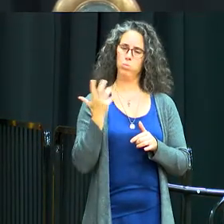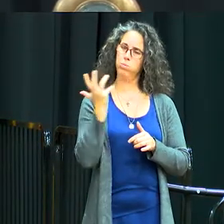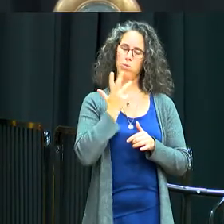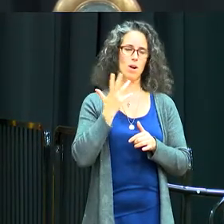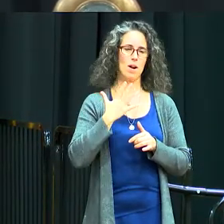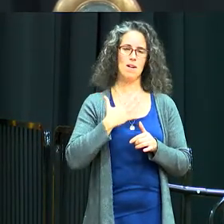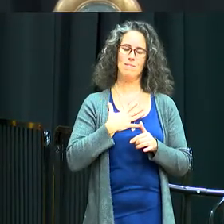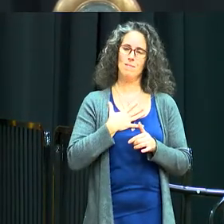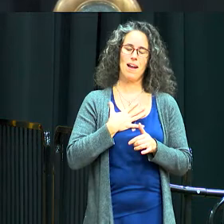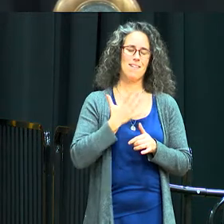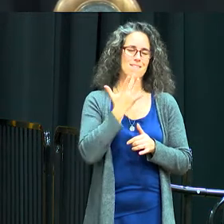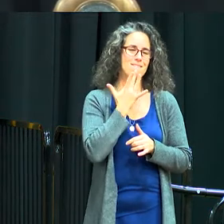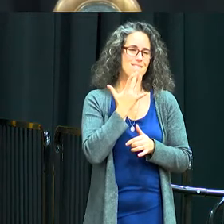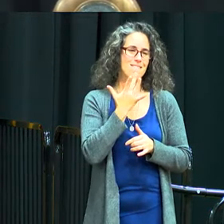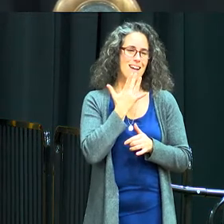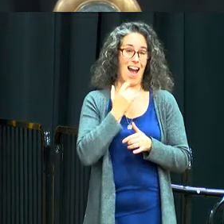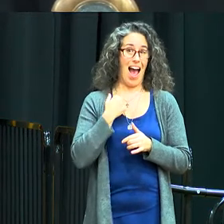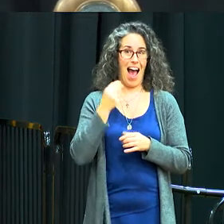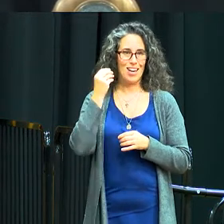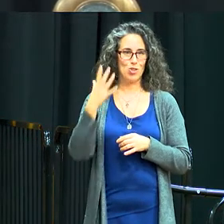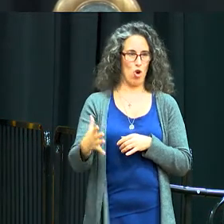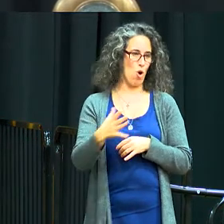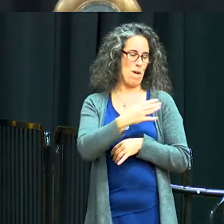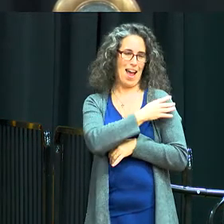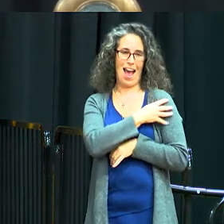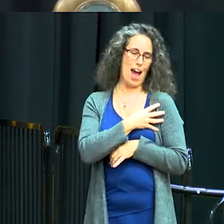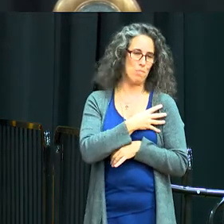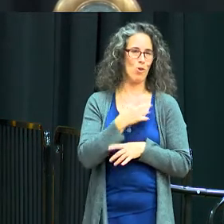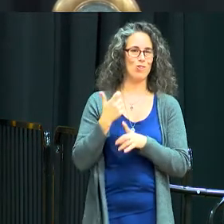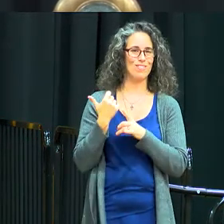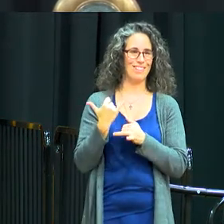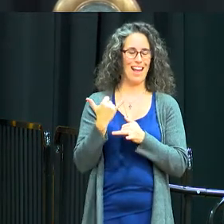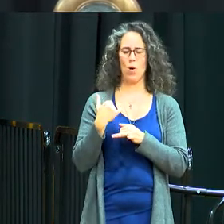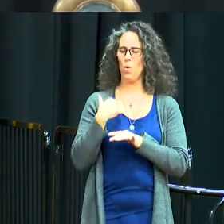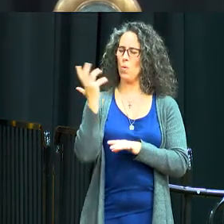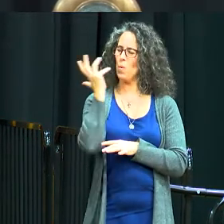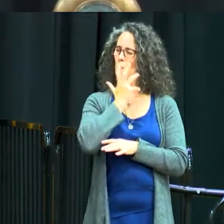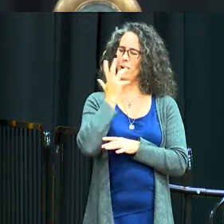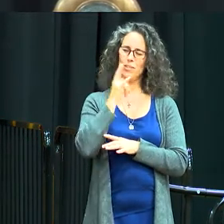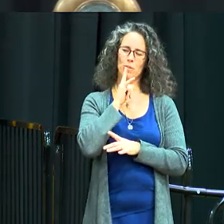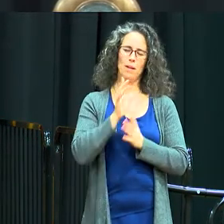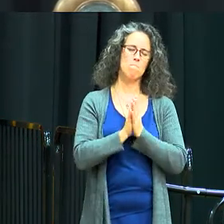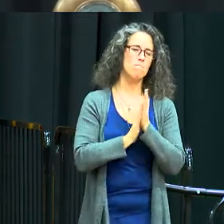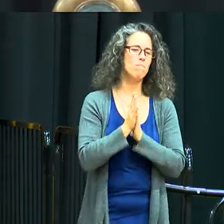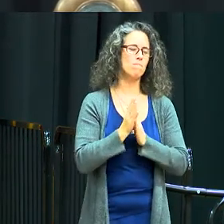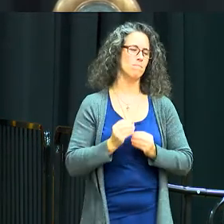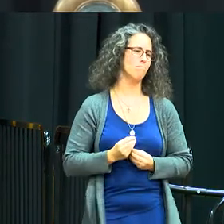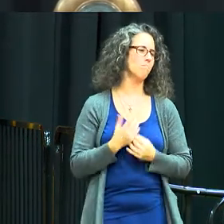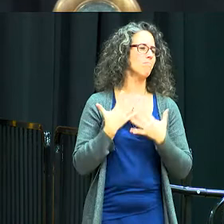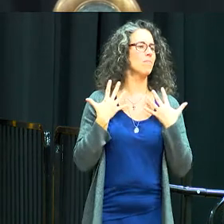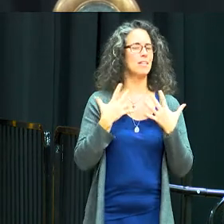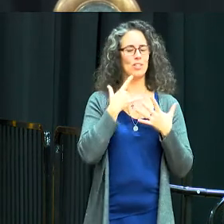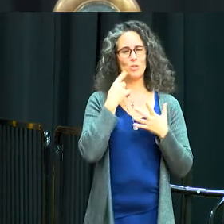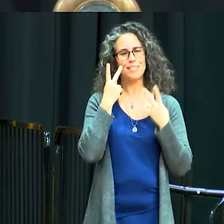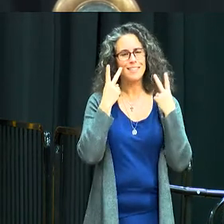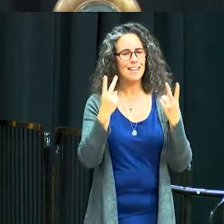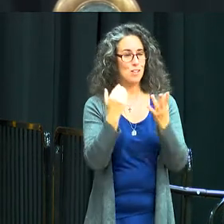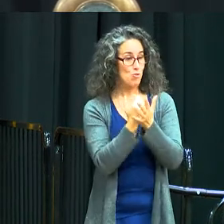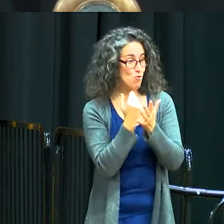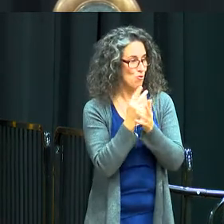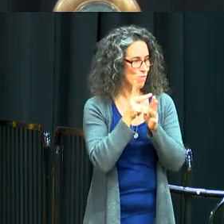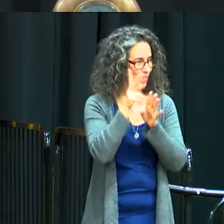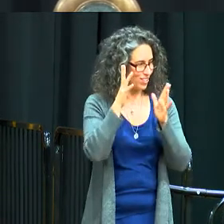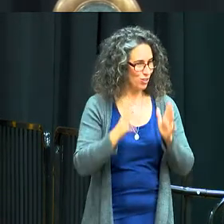this is the fun thing I get to do this week, because it is truly motivational for all of us to be here and to get to see this new generation of educated